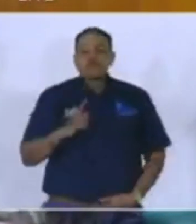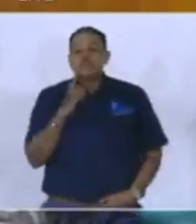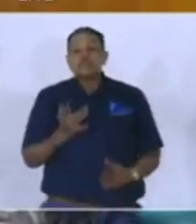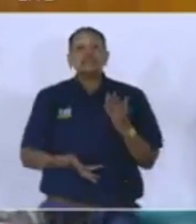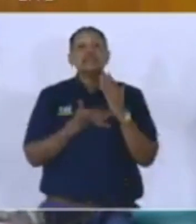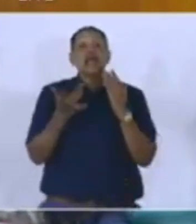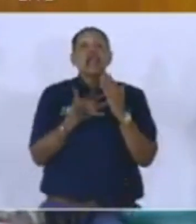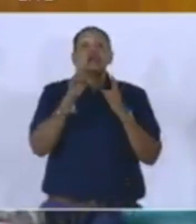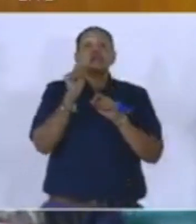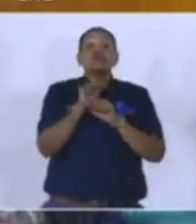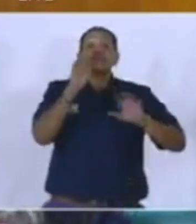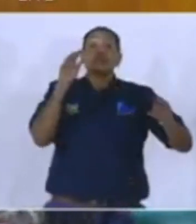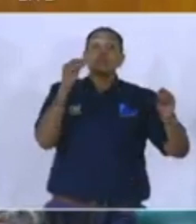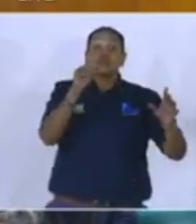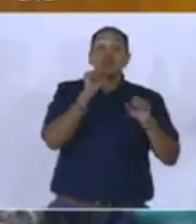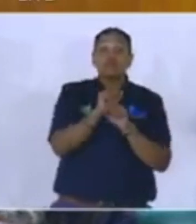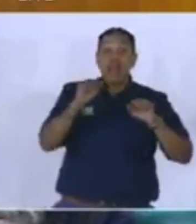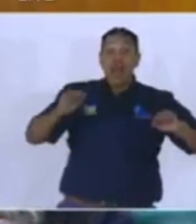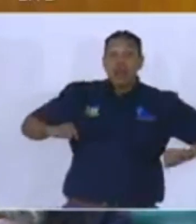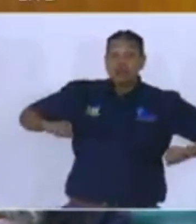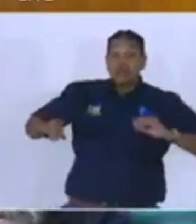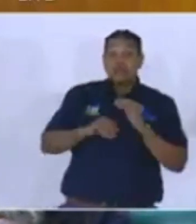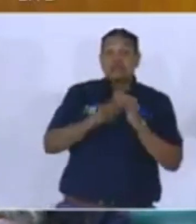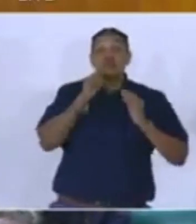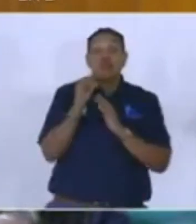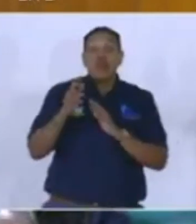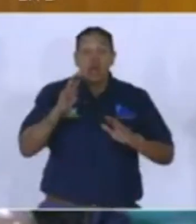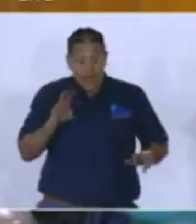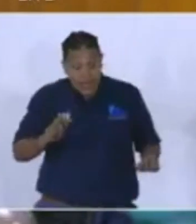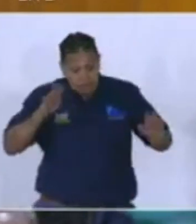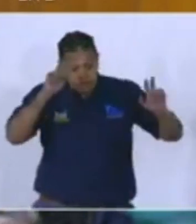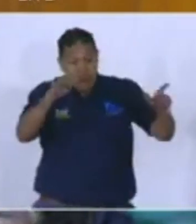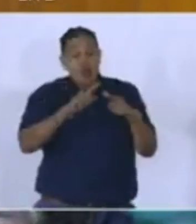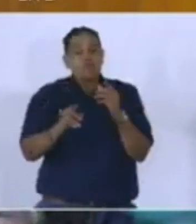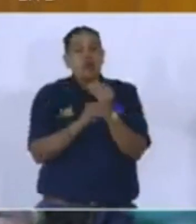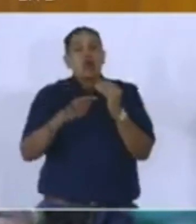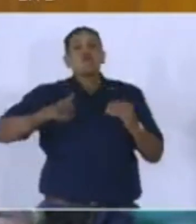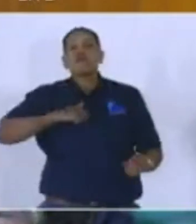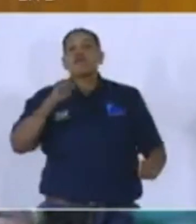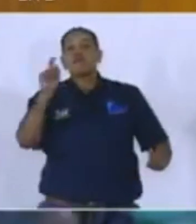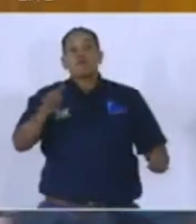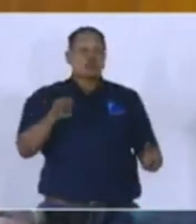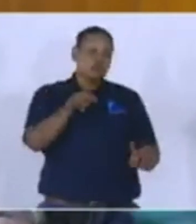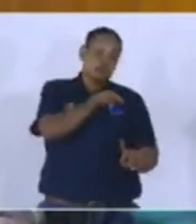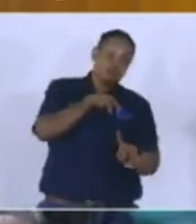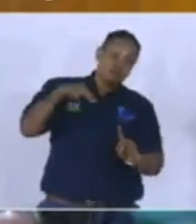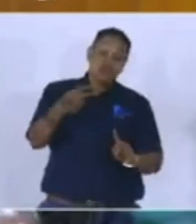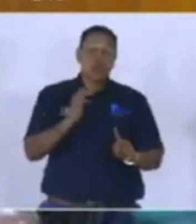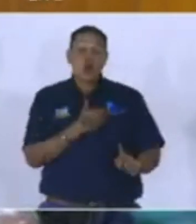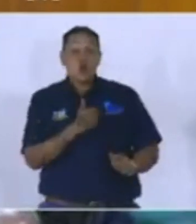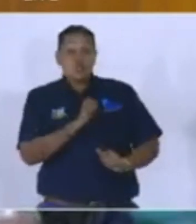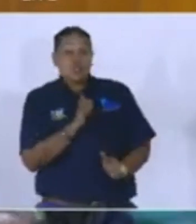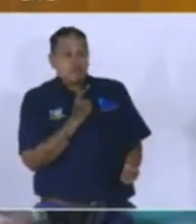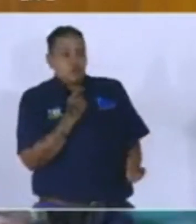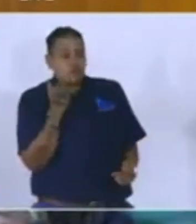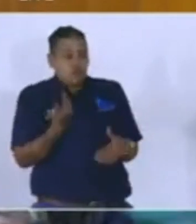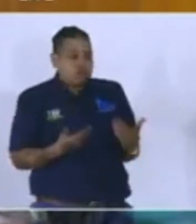Technology provides the ability to leapfrog, and we must position ourselves to do